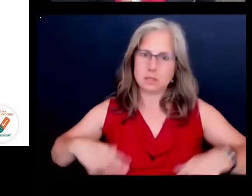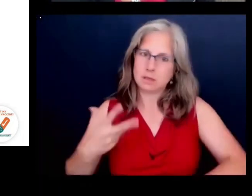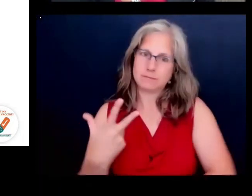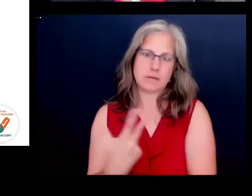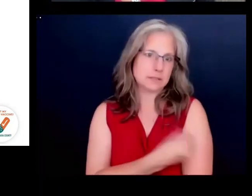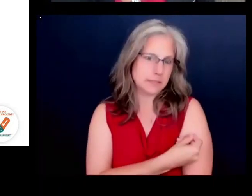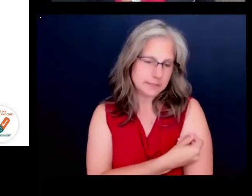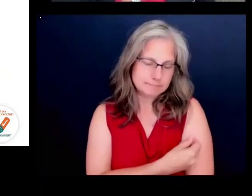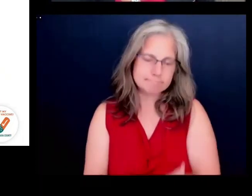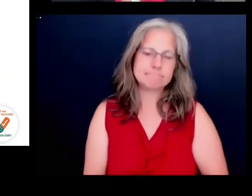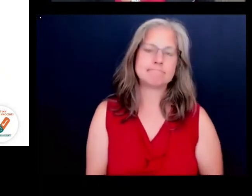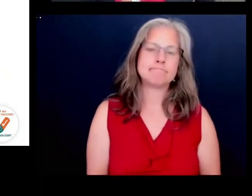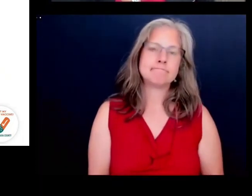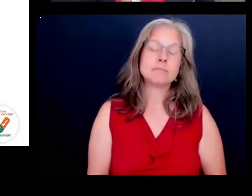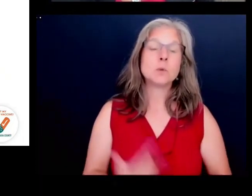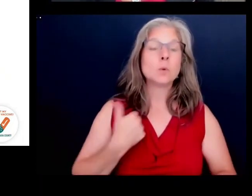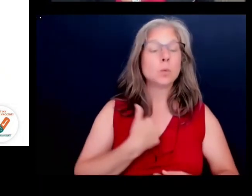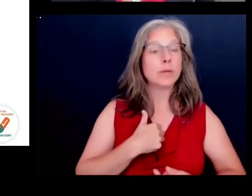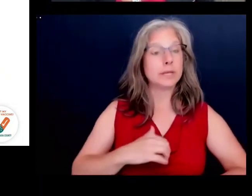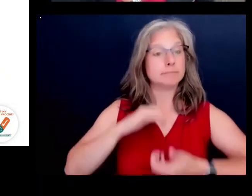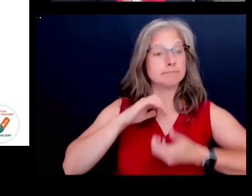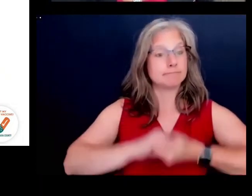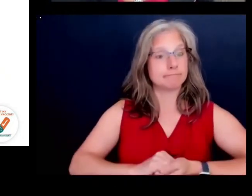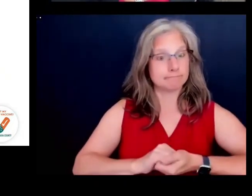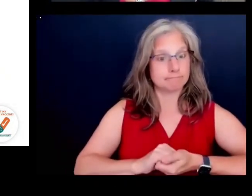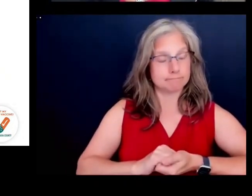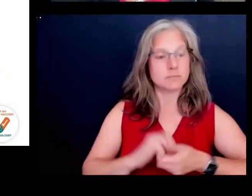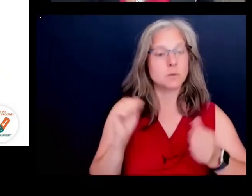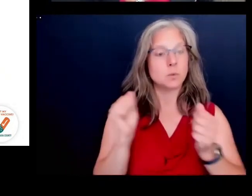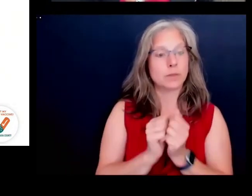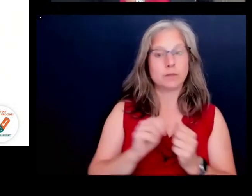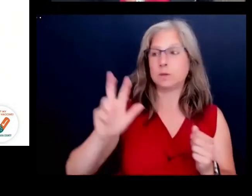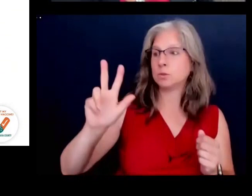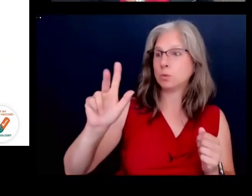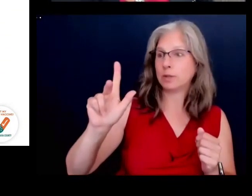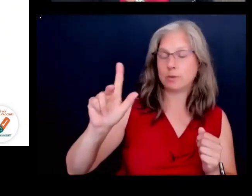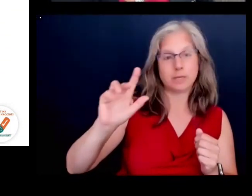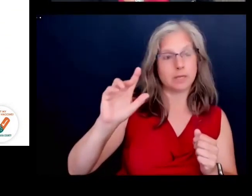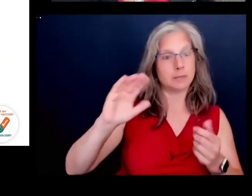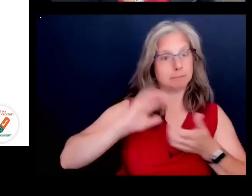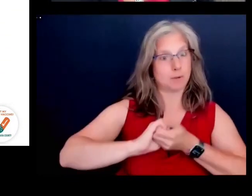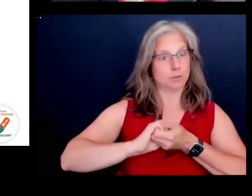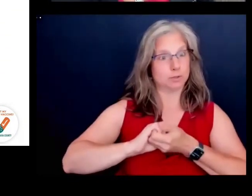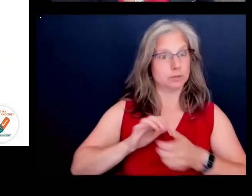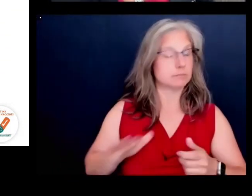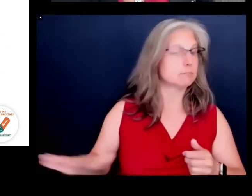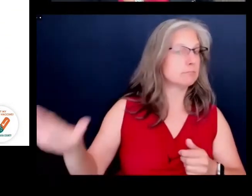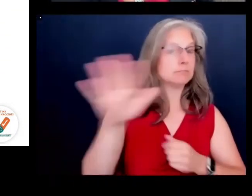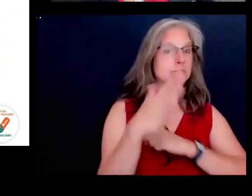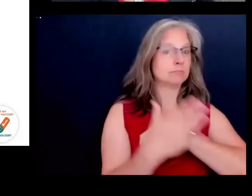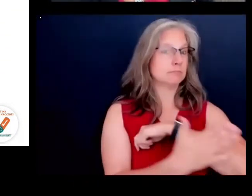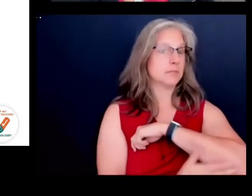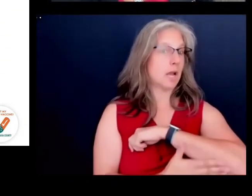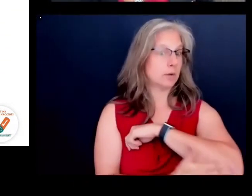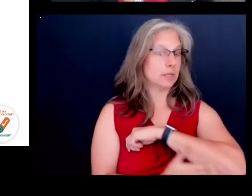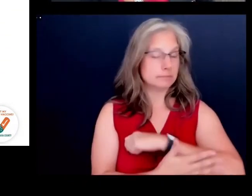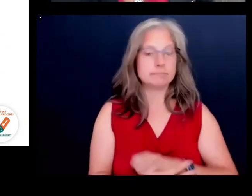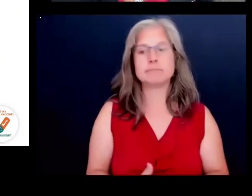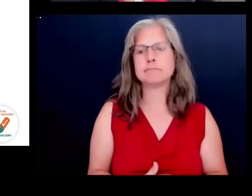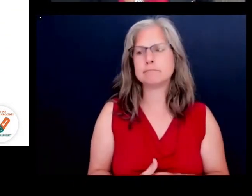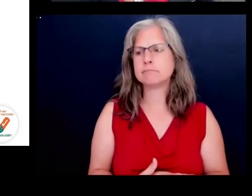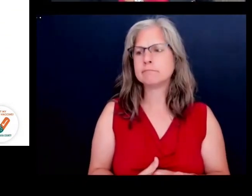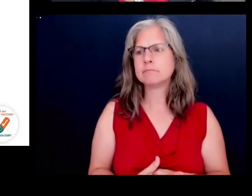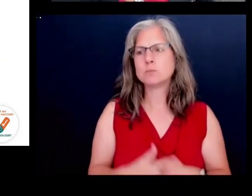yet unvaccinated. So we are partnering with the 23 partners throughout the county